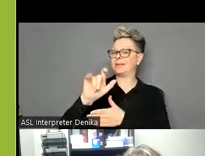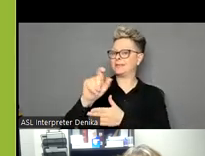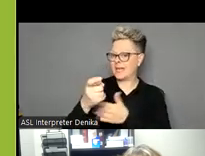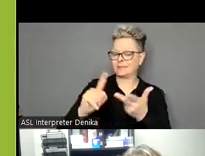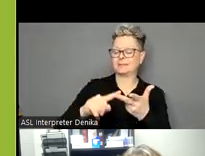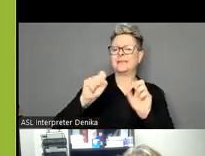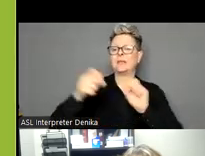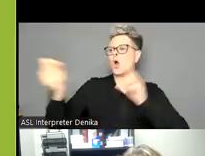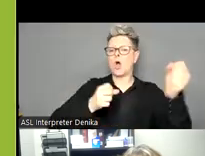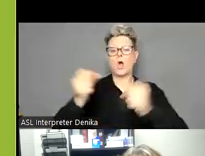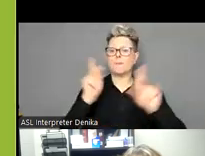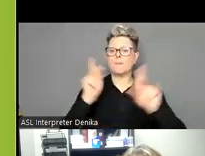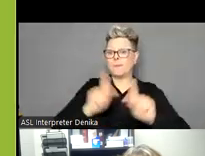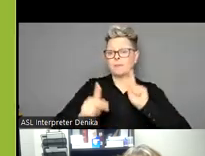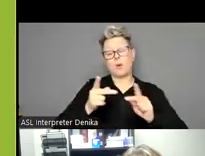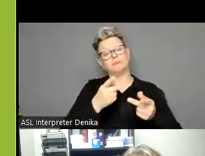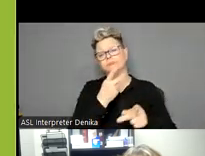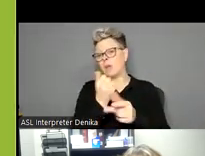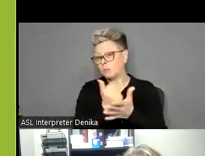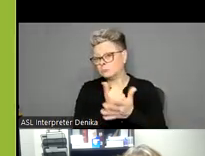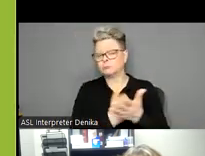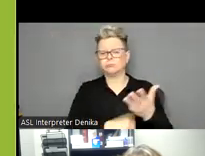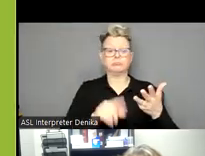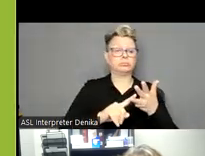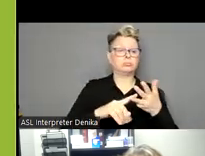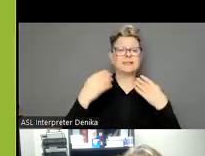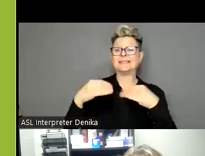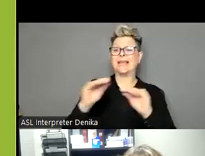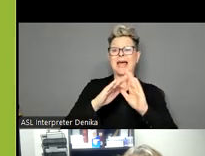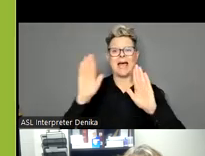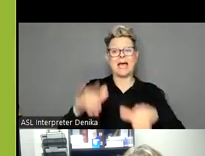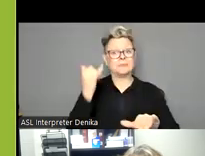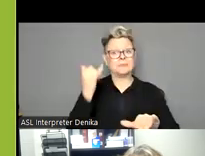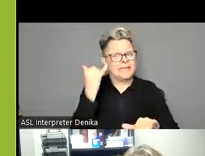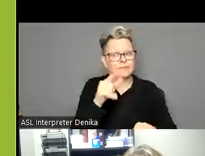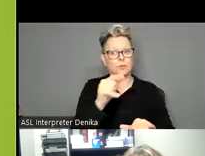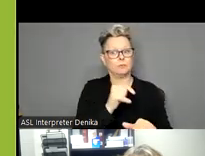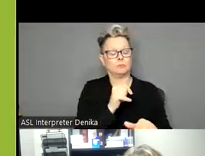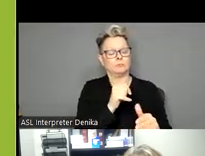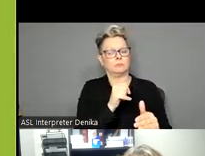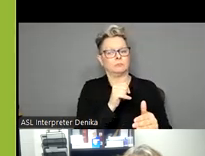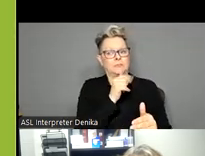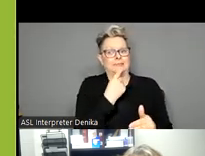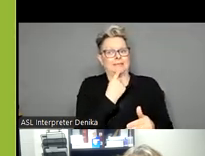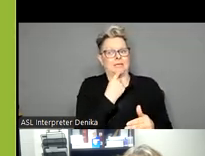affairs. They can sell your house unless you put a restriction to the contrary in your enduring power of attorney document.